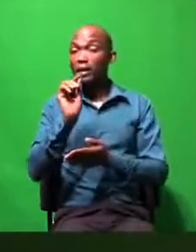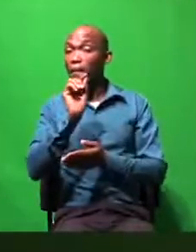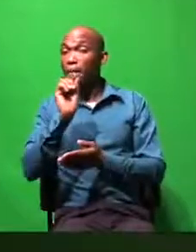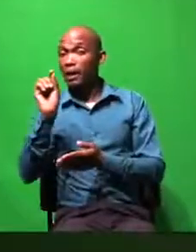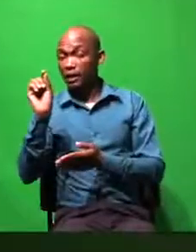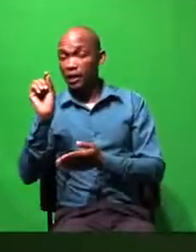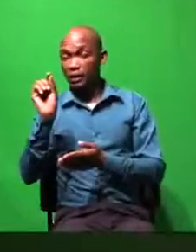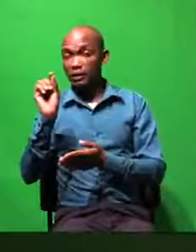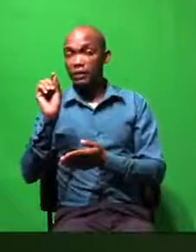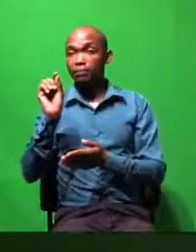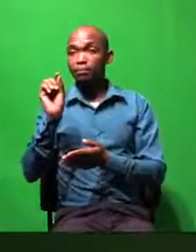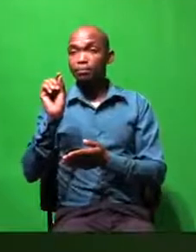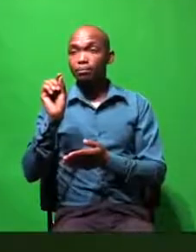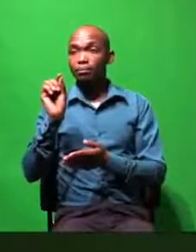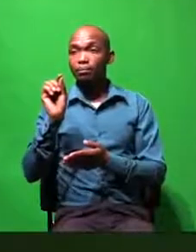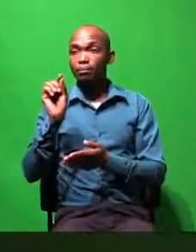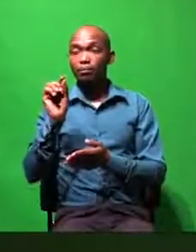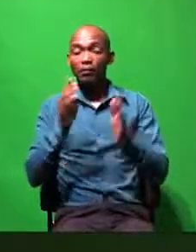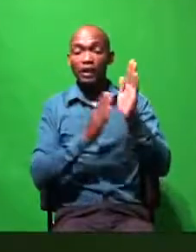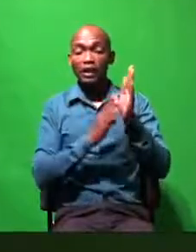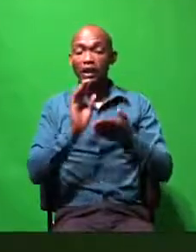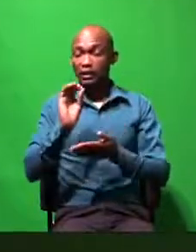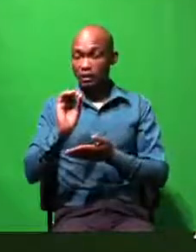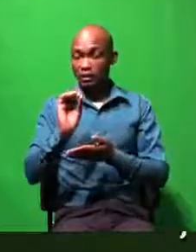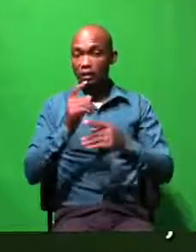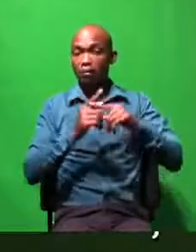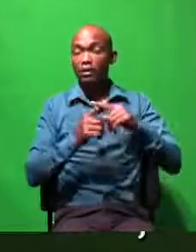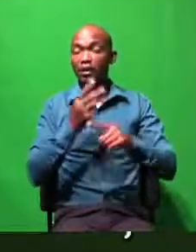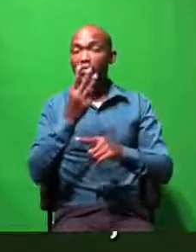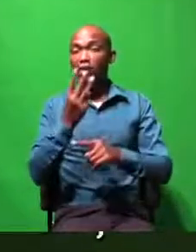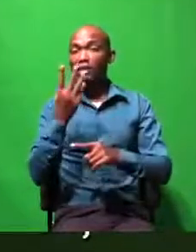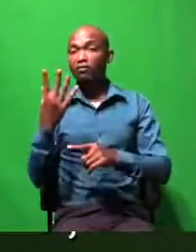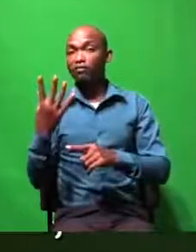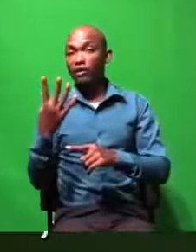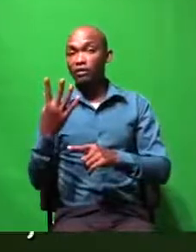90 plus 35, which is